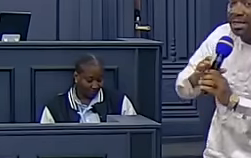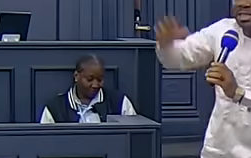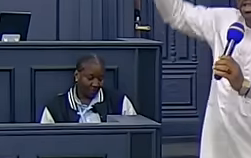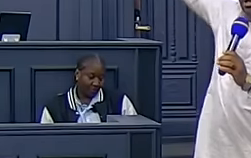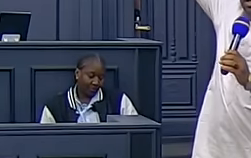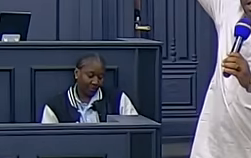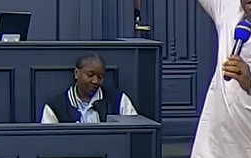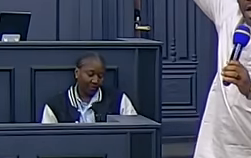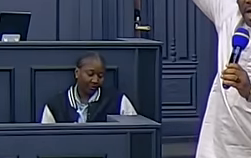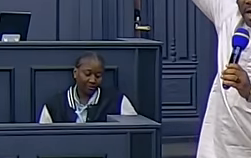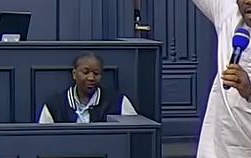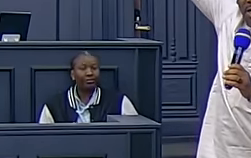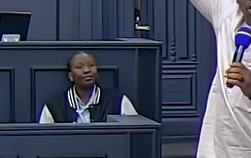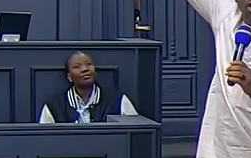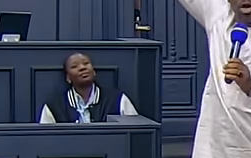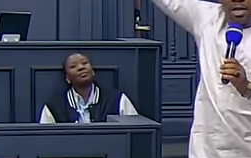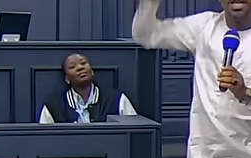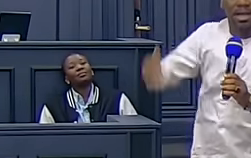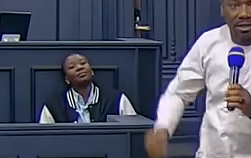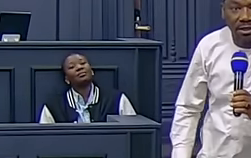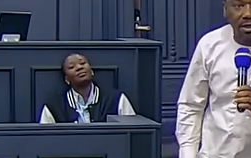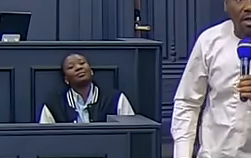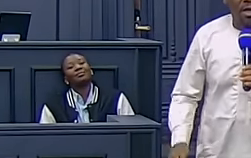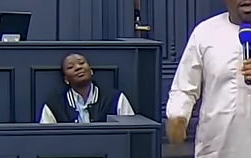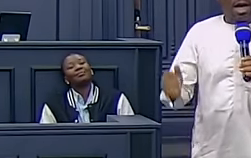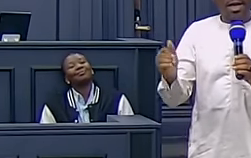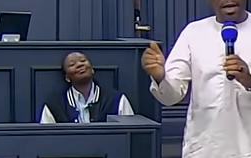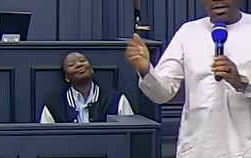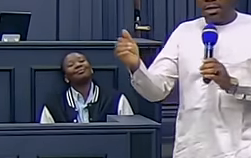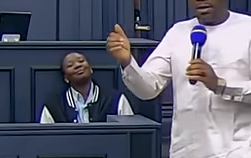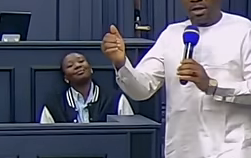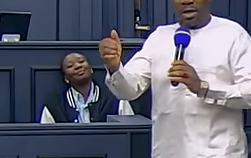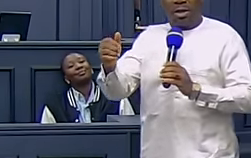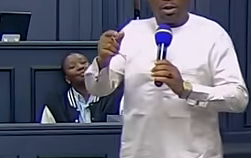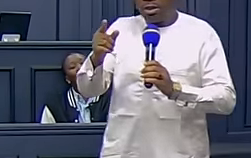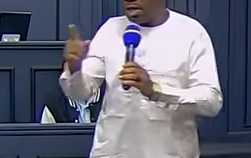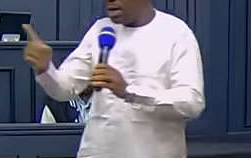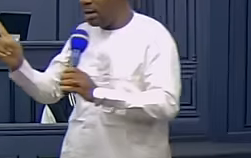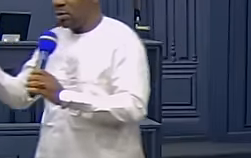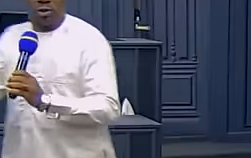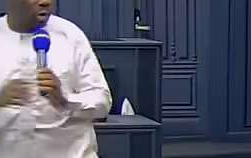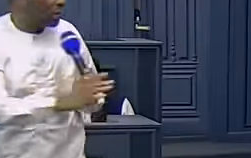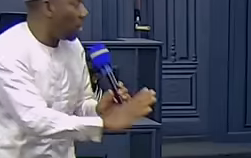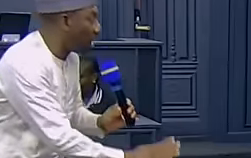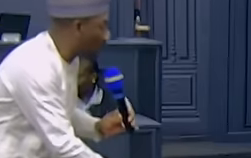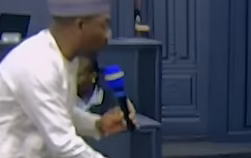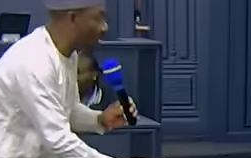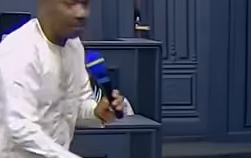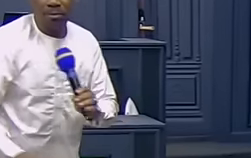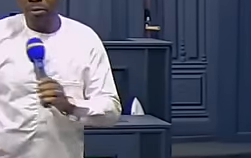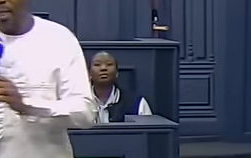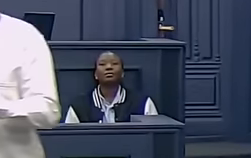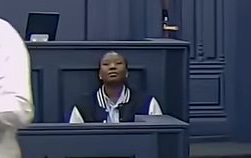this, the sky, don't, yes. And then, you see, he got, sorry for interrupting you,